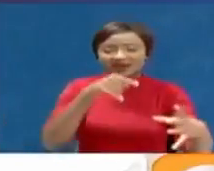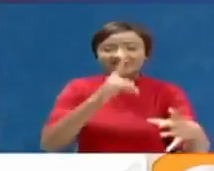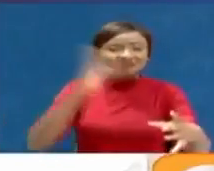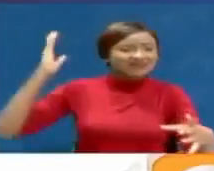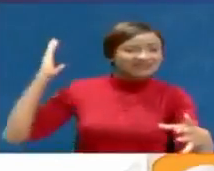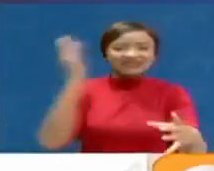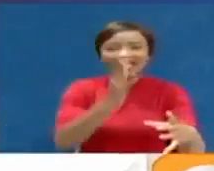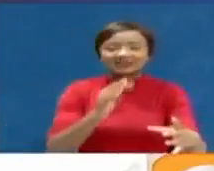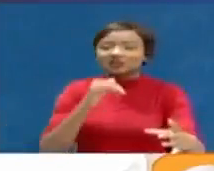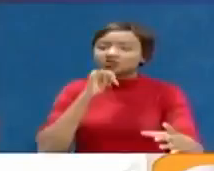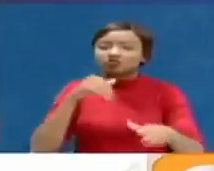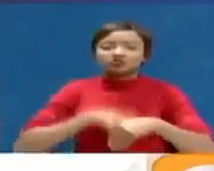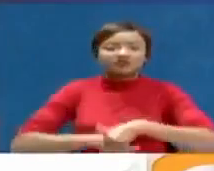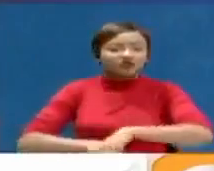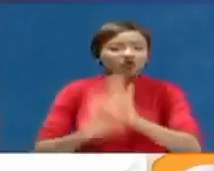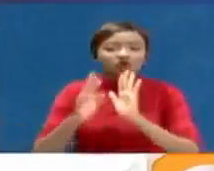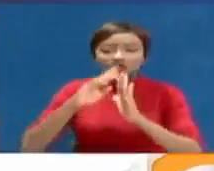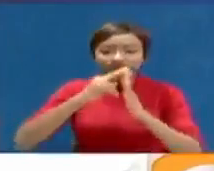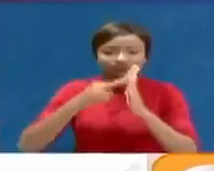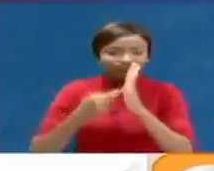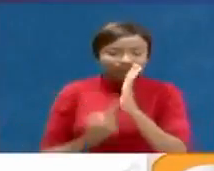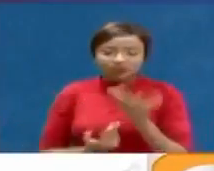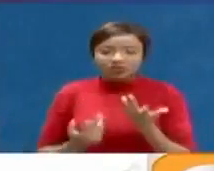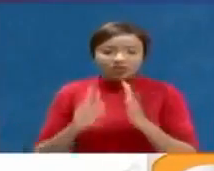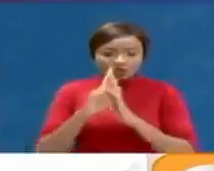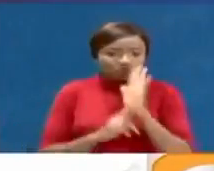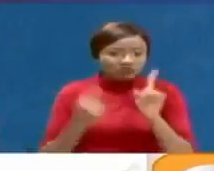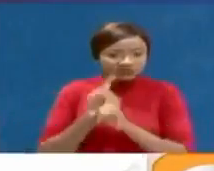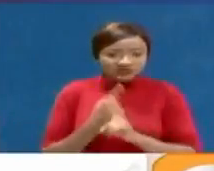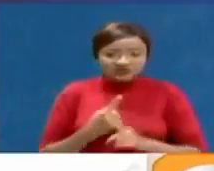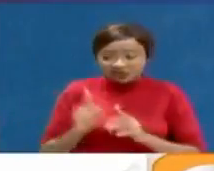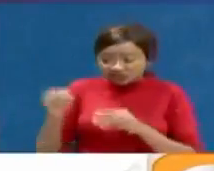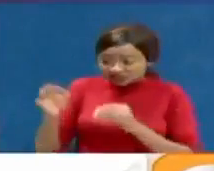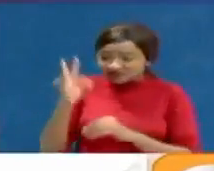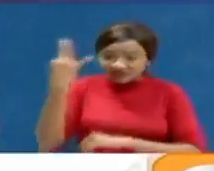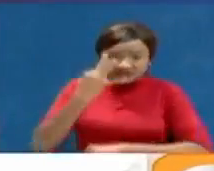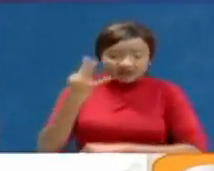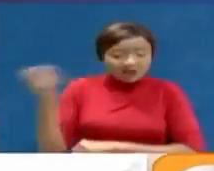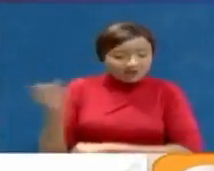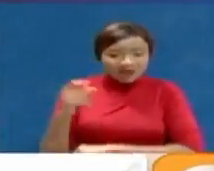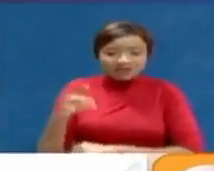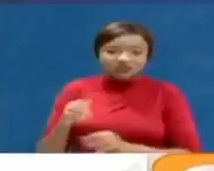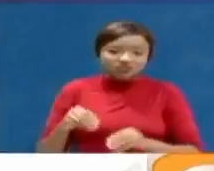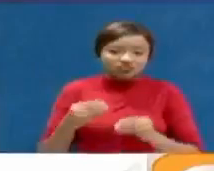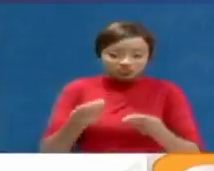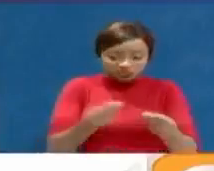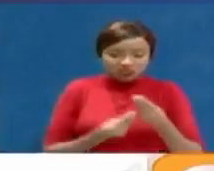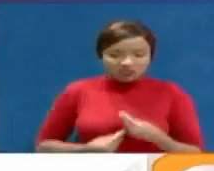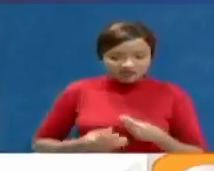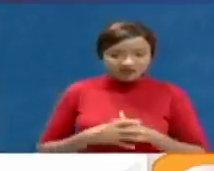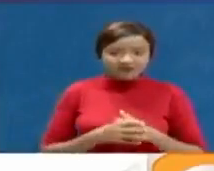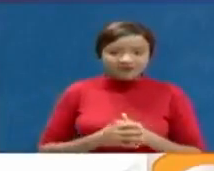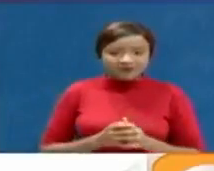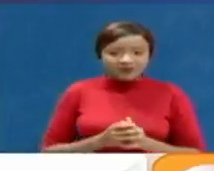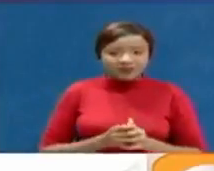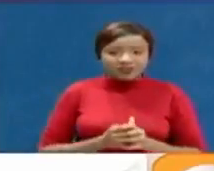direct procurement under the cover of emergency needs, despite the fact that they were given 3 months to supply as opposed to 1 month. KEMSA board